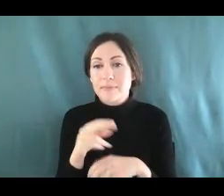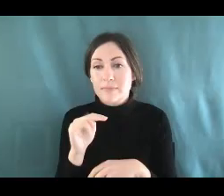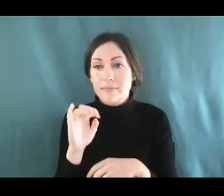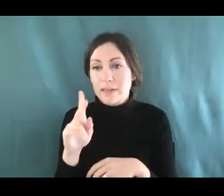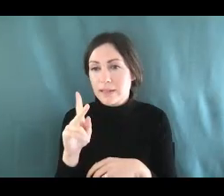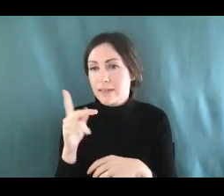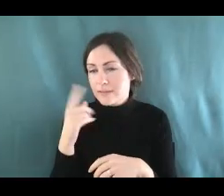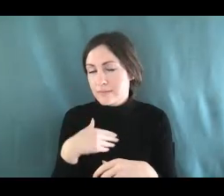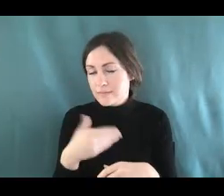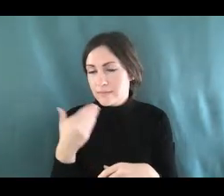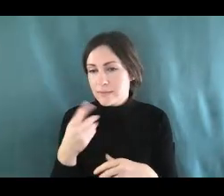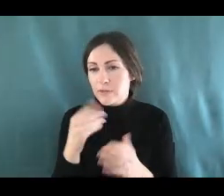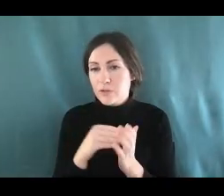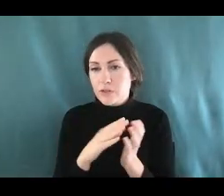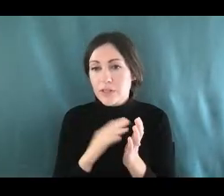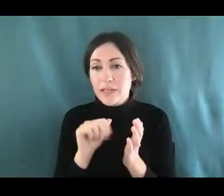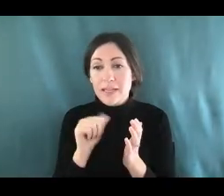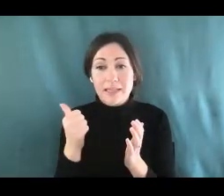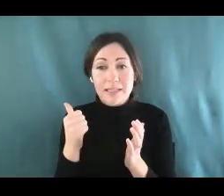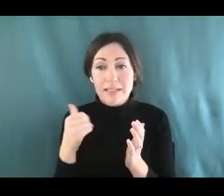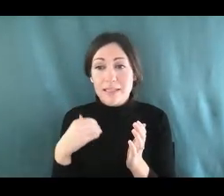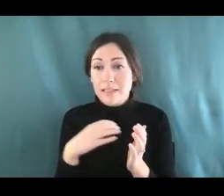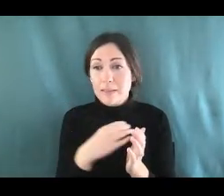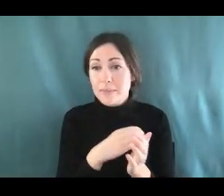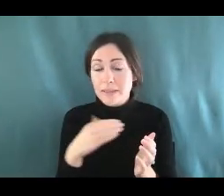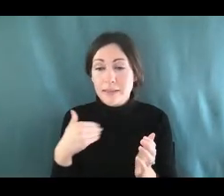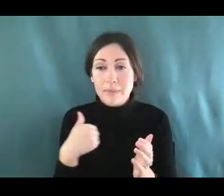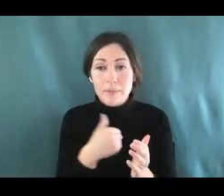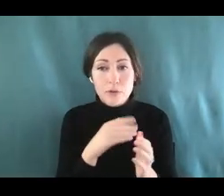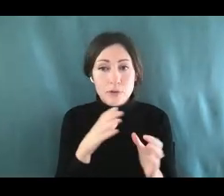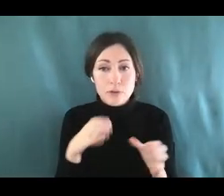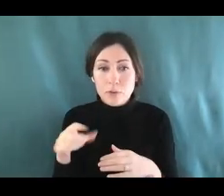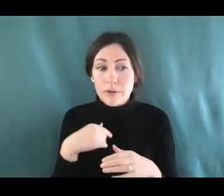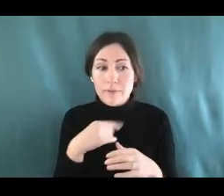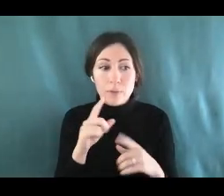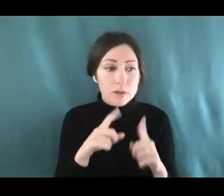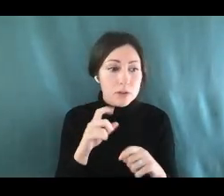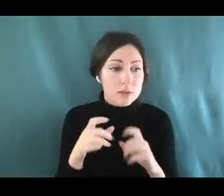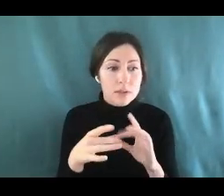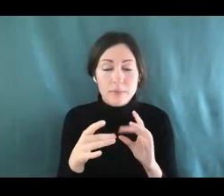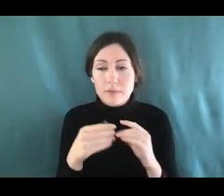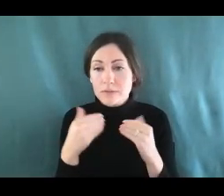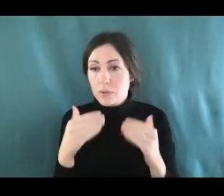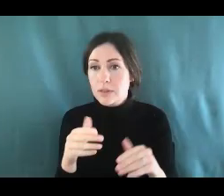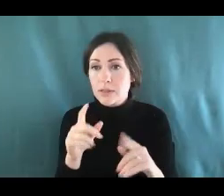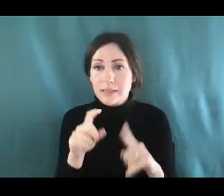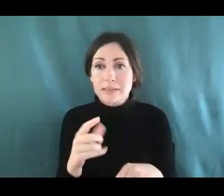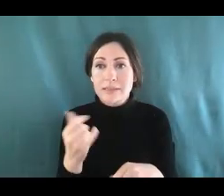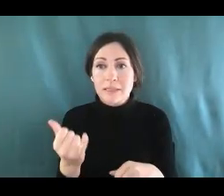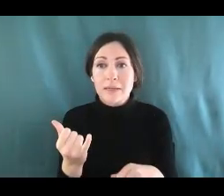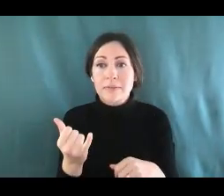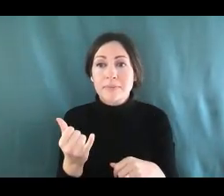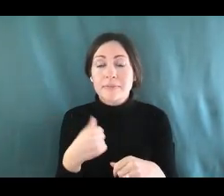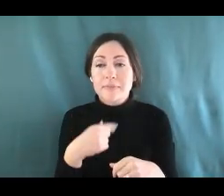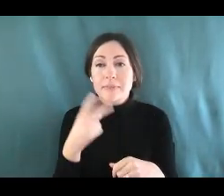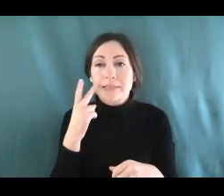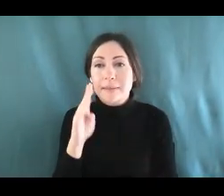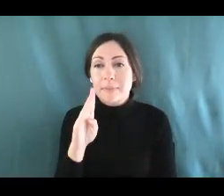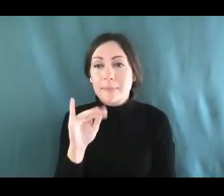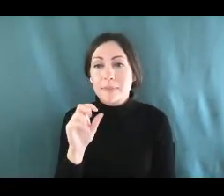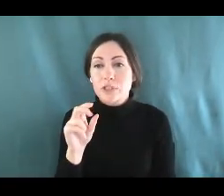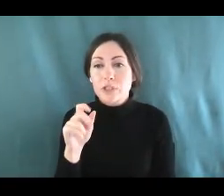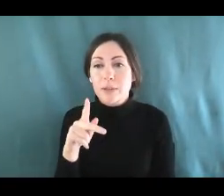please, any advisory committee members who have questions or comments, please feel free to chime in at this time. Seeing Bishop Bonnie